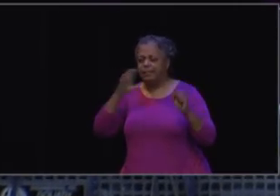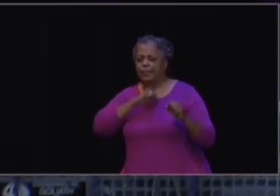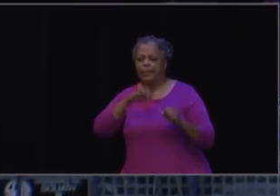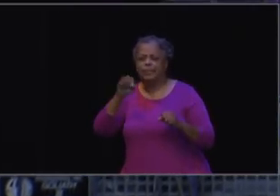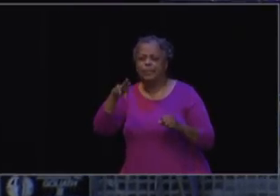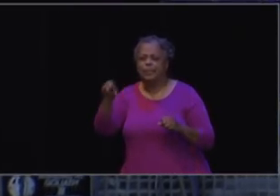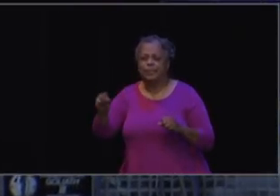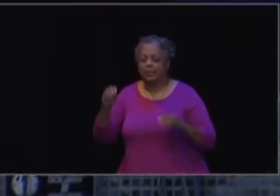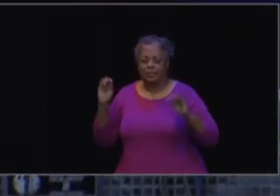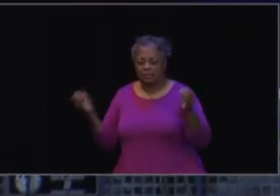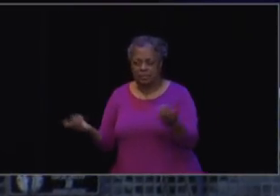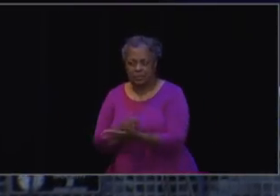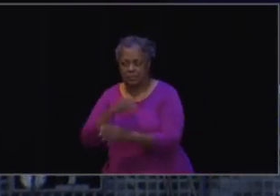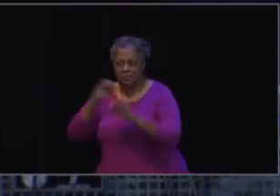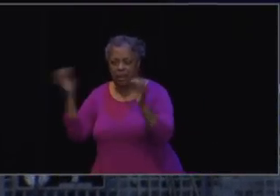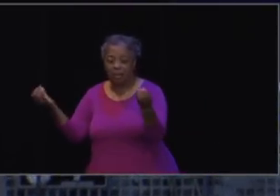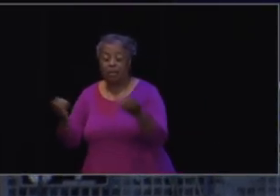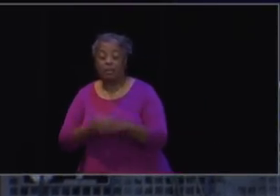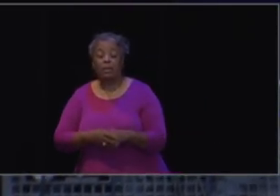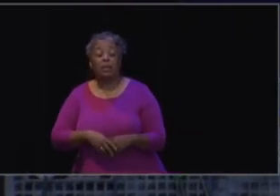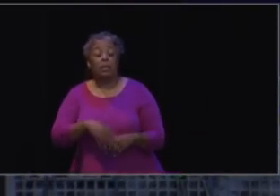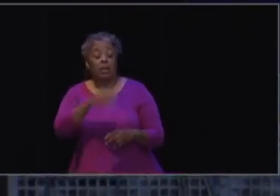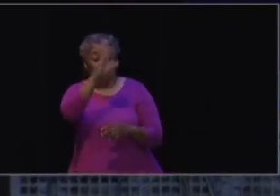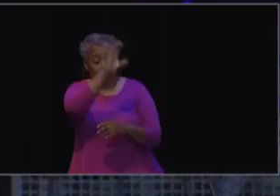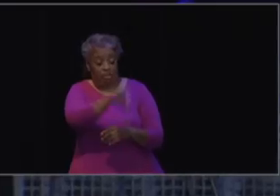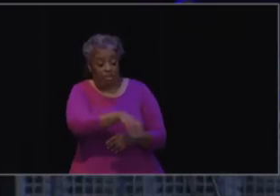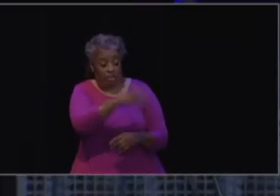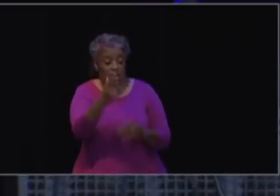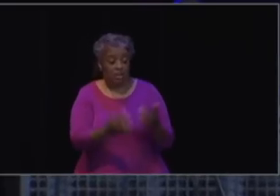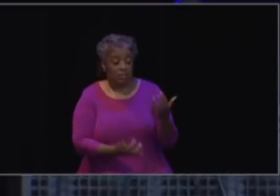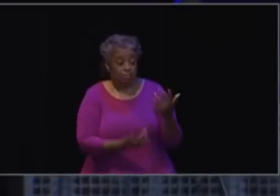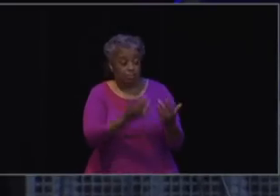A burning cross in the night